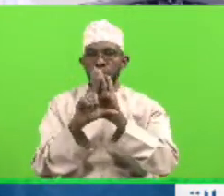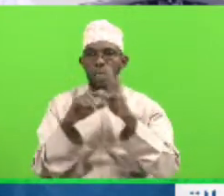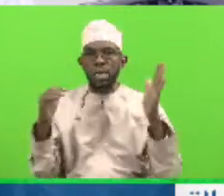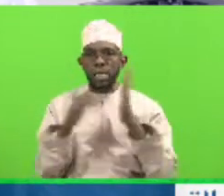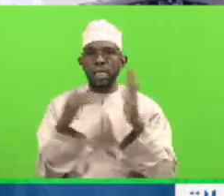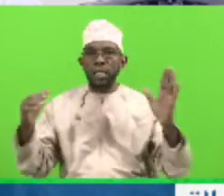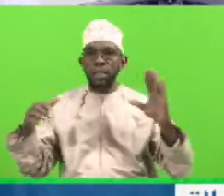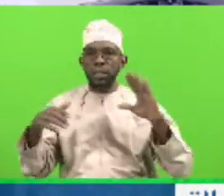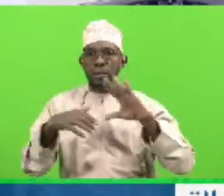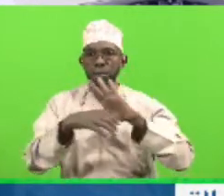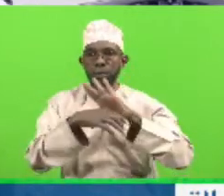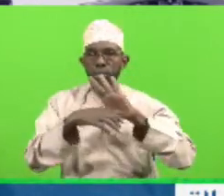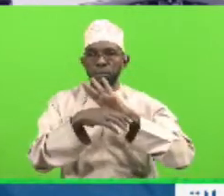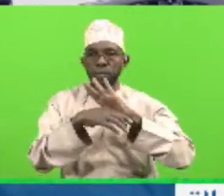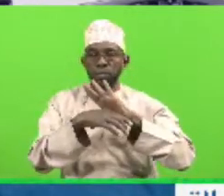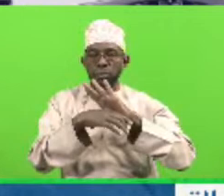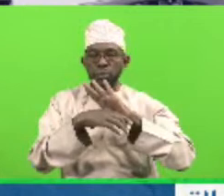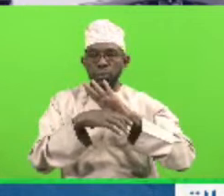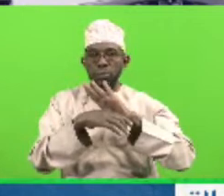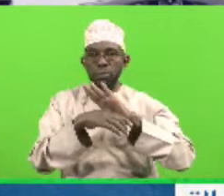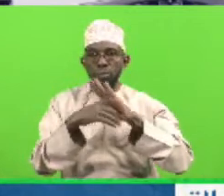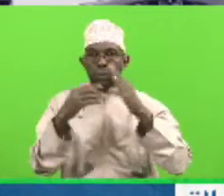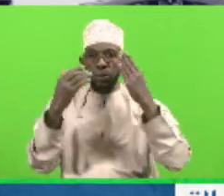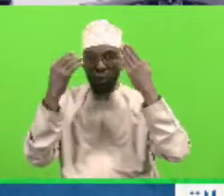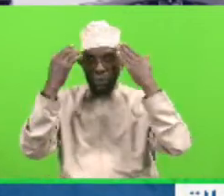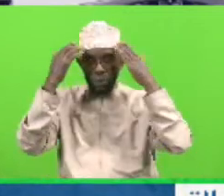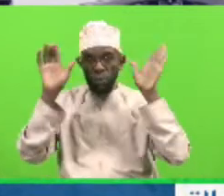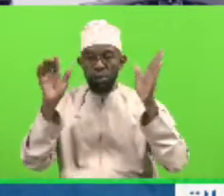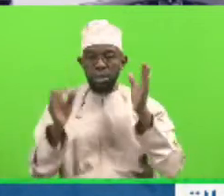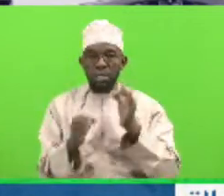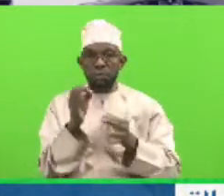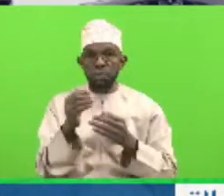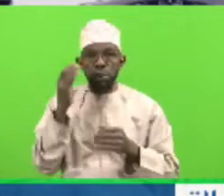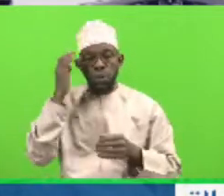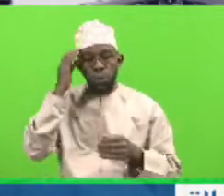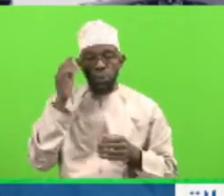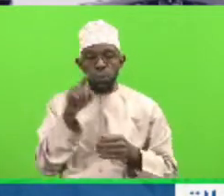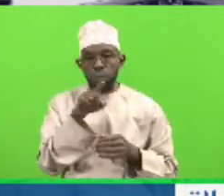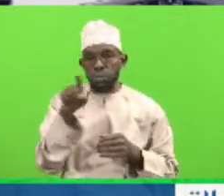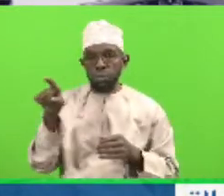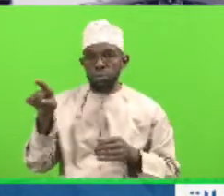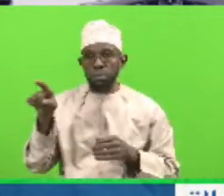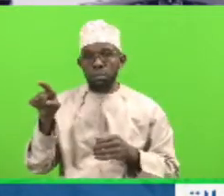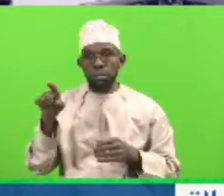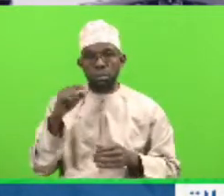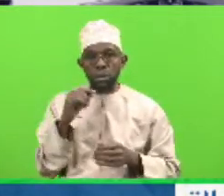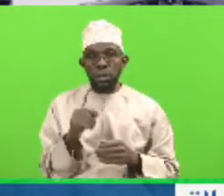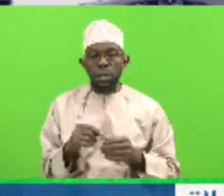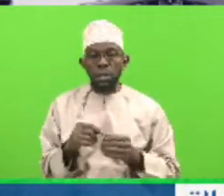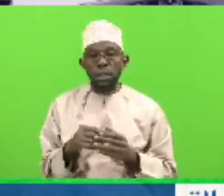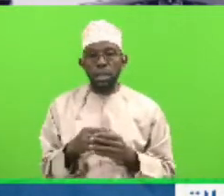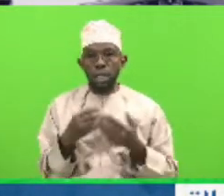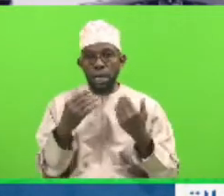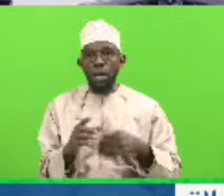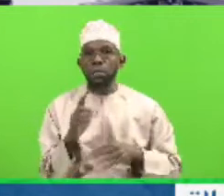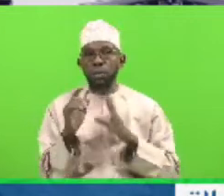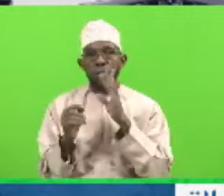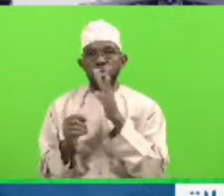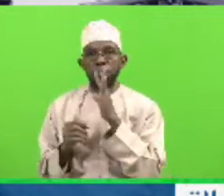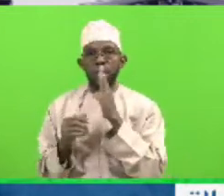against homosexuality. And I don't know whether you are aware that as we speak